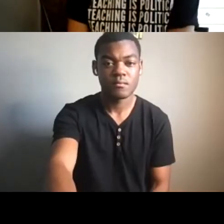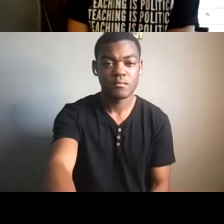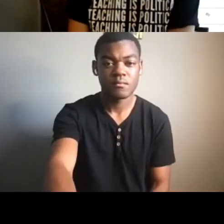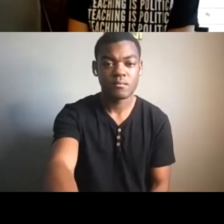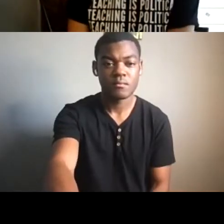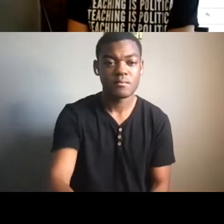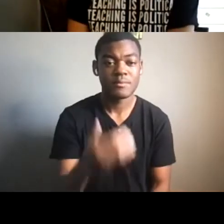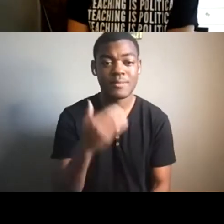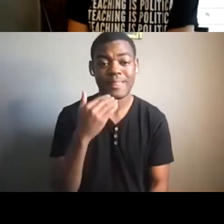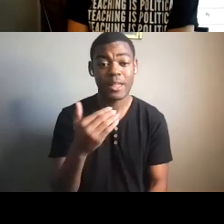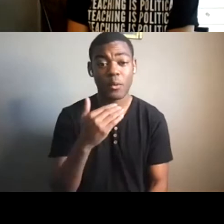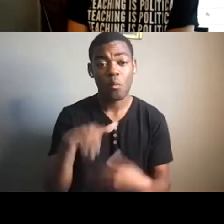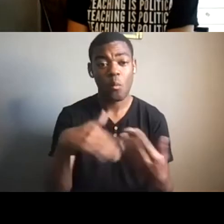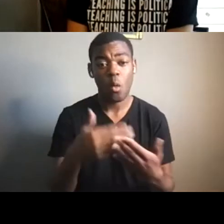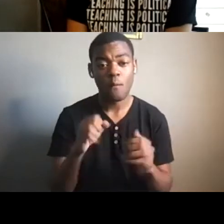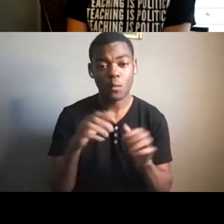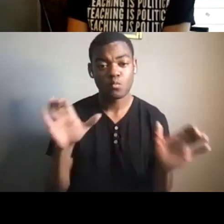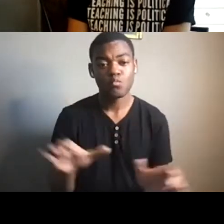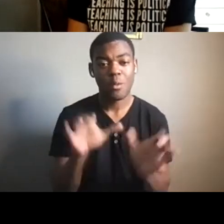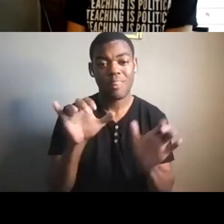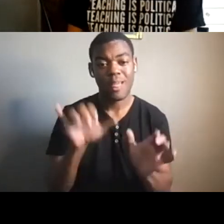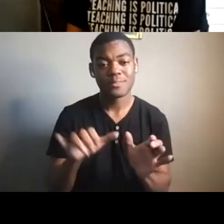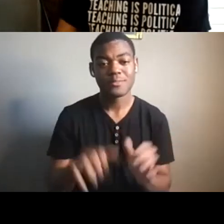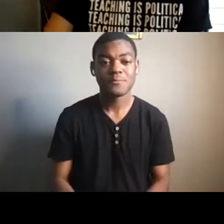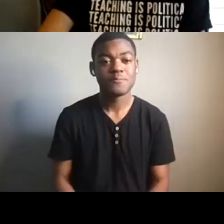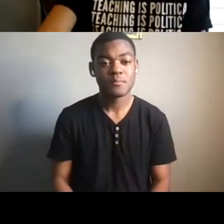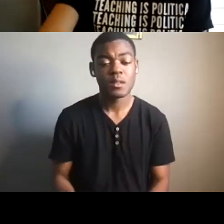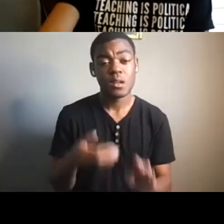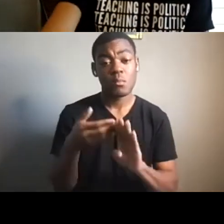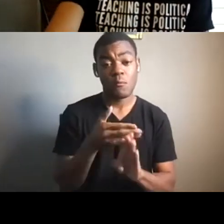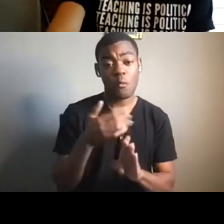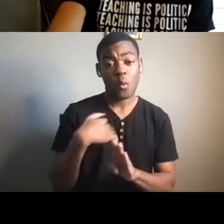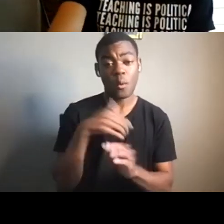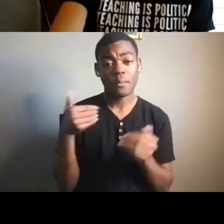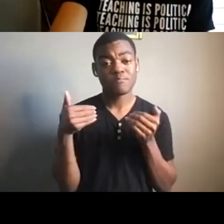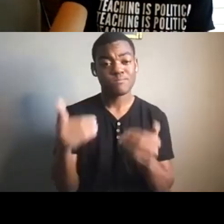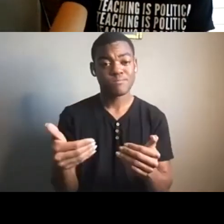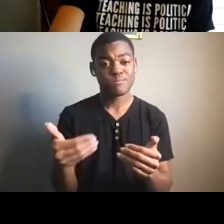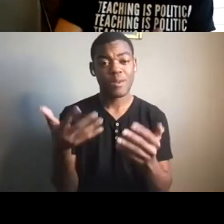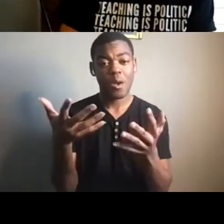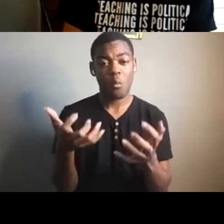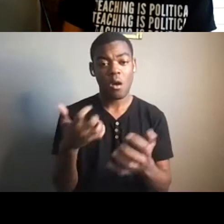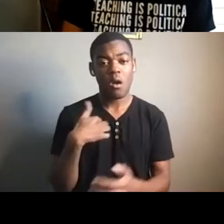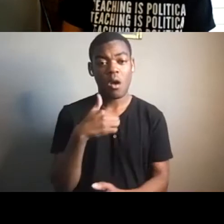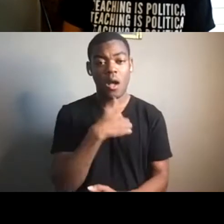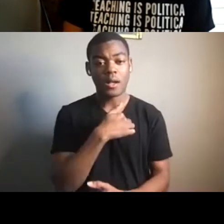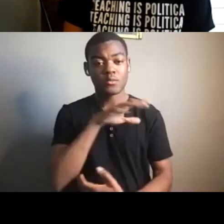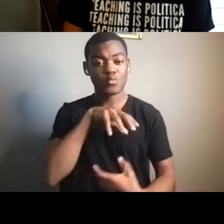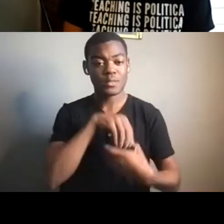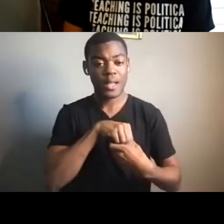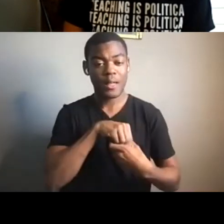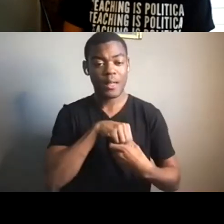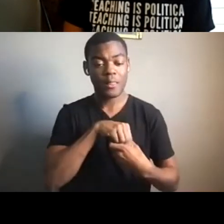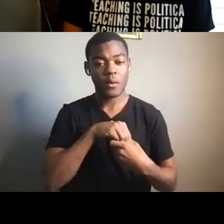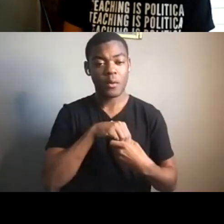Thank you all for reviewing that. Before we continue, I'd like for all of us to participate in a brief grounding